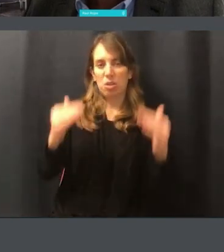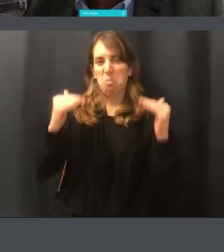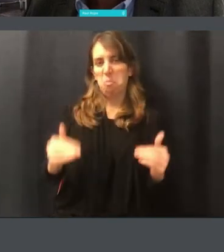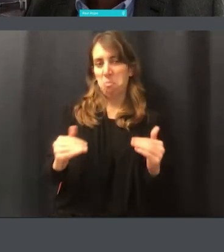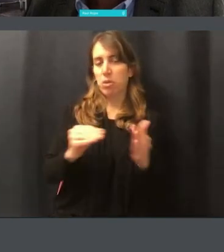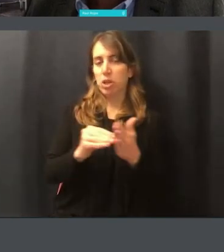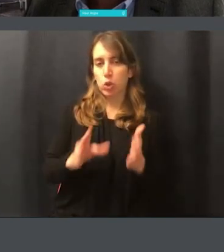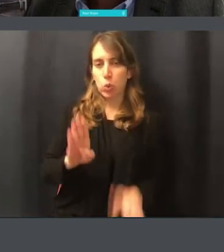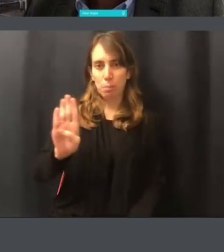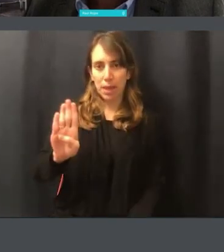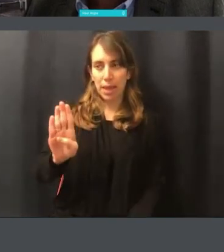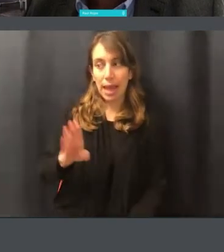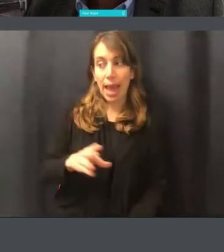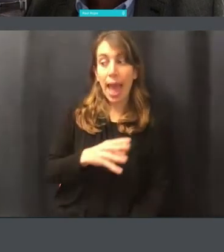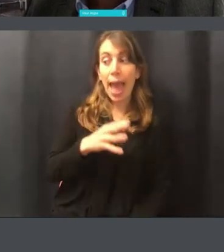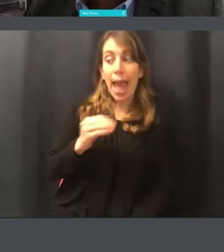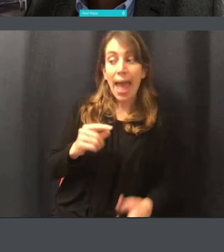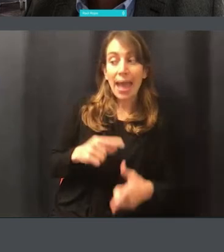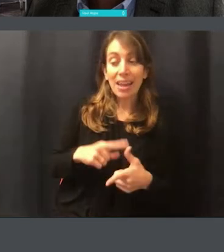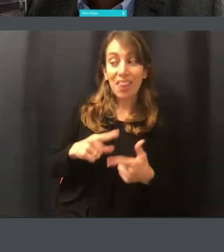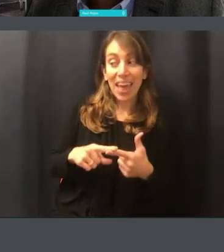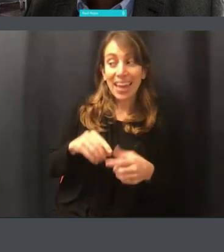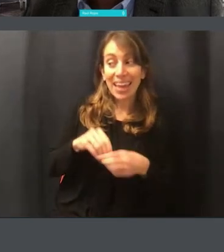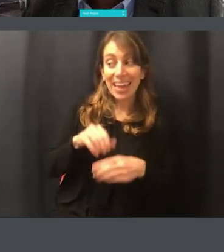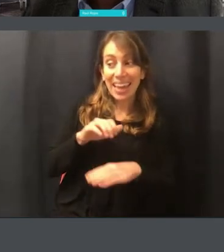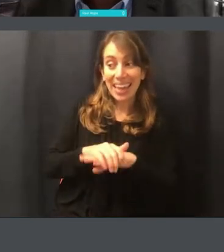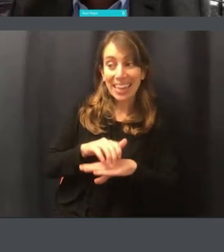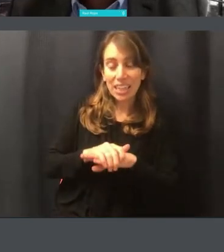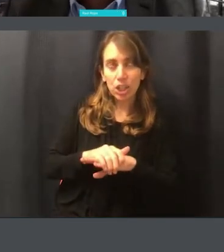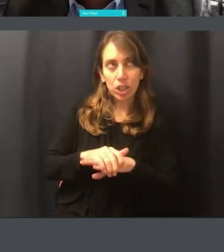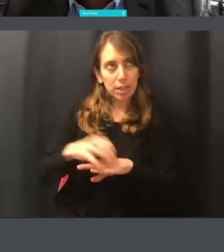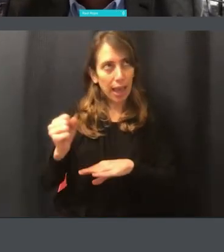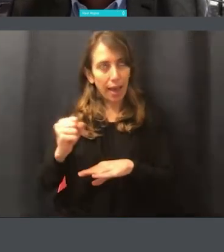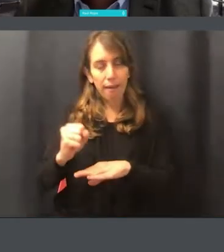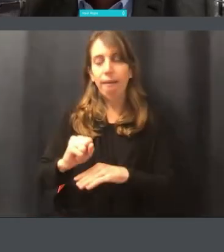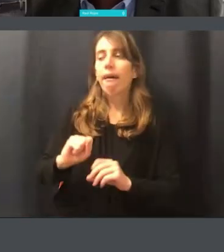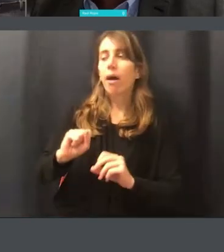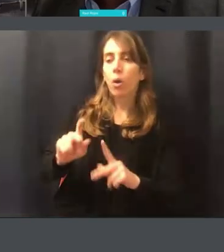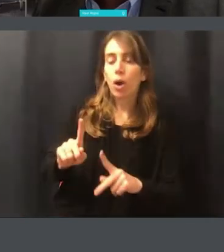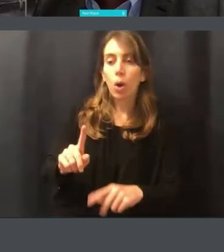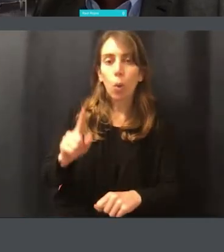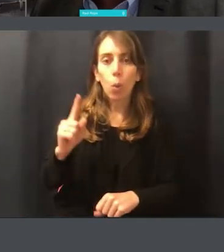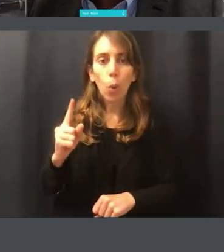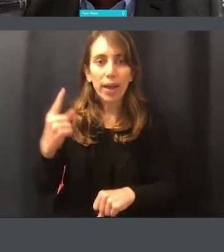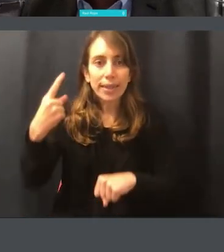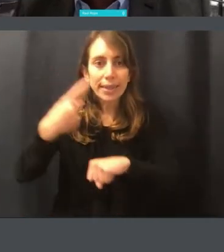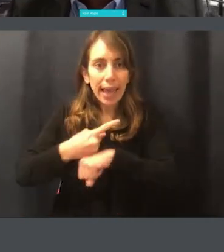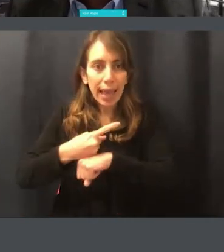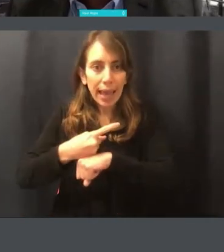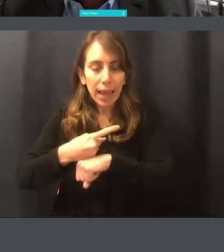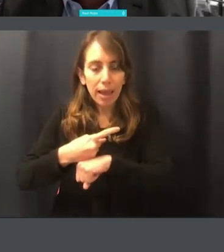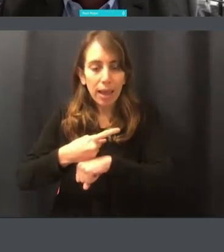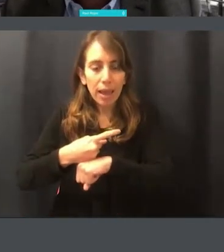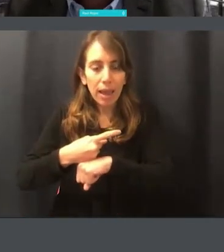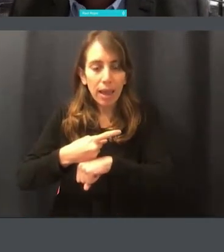Okay, so here's student B. In English? Yeah. Okay. One day,